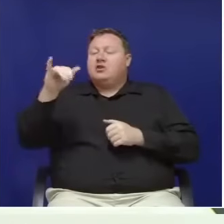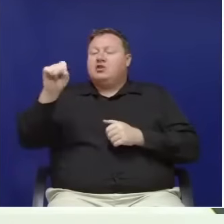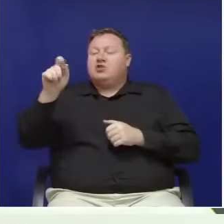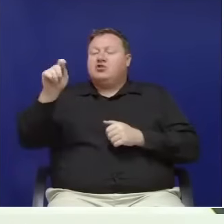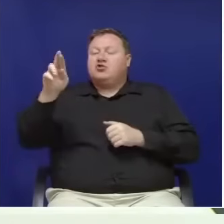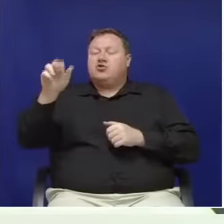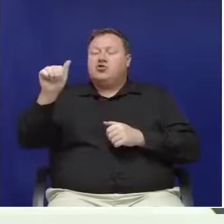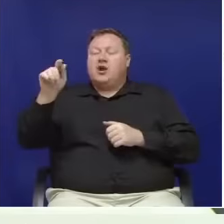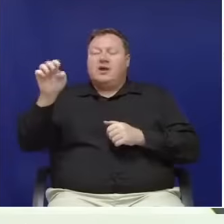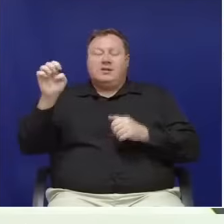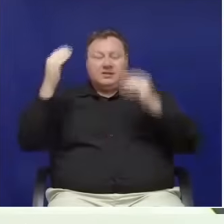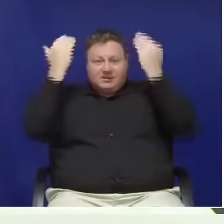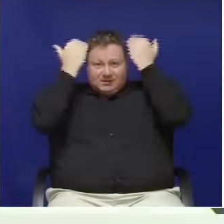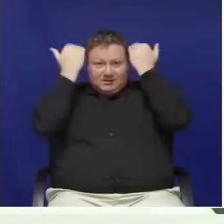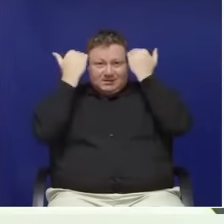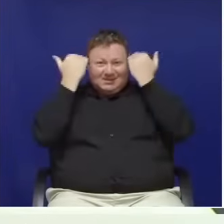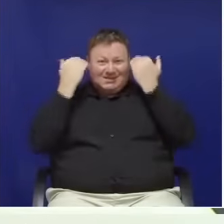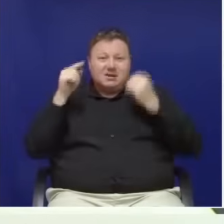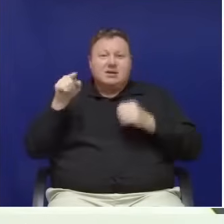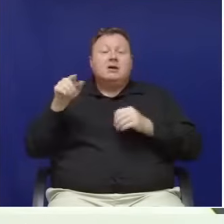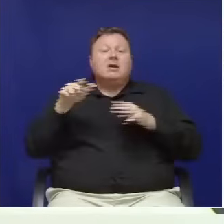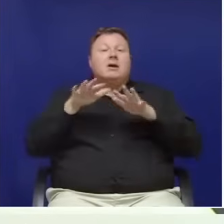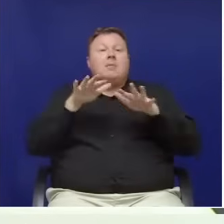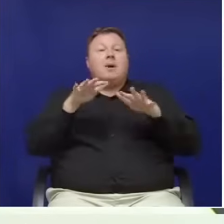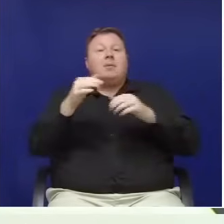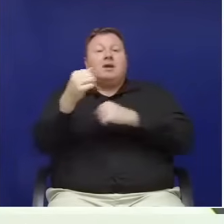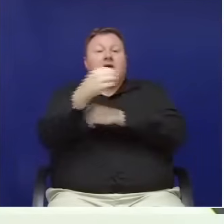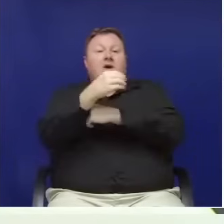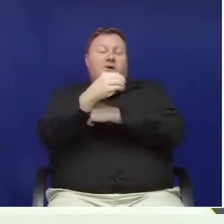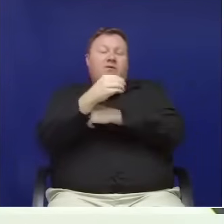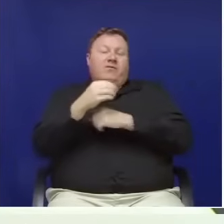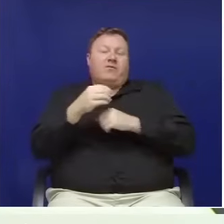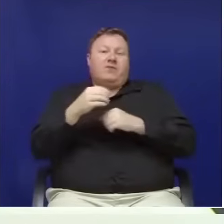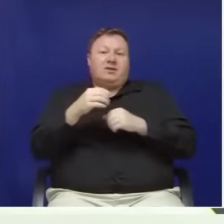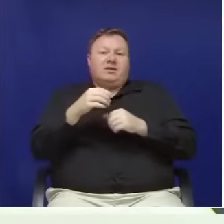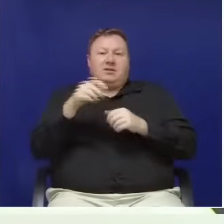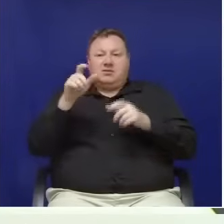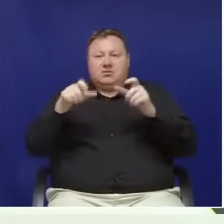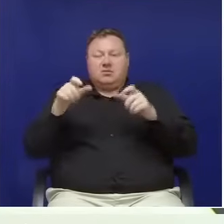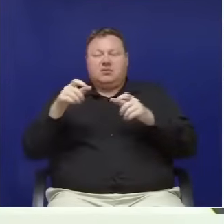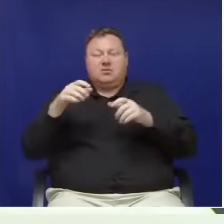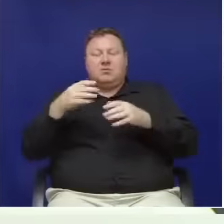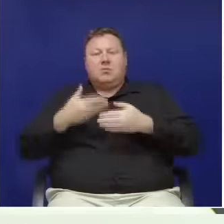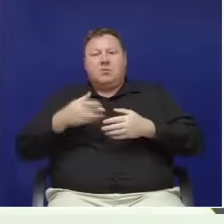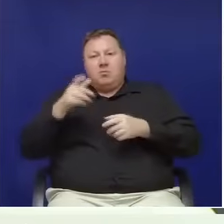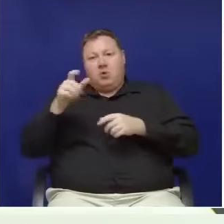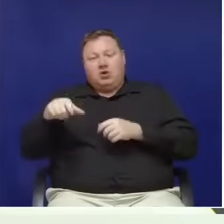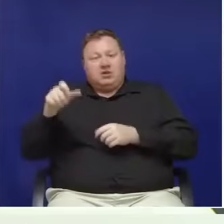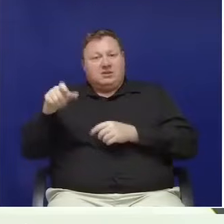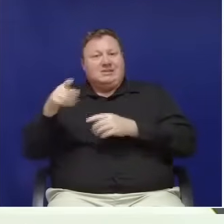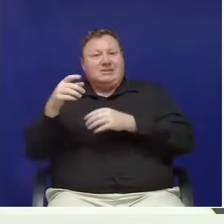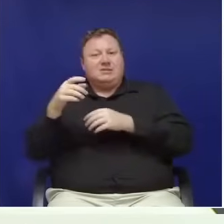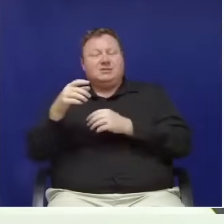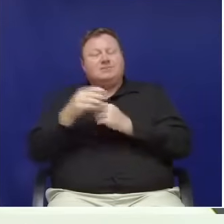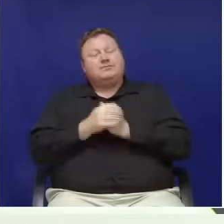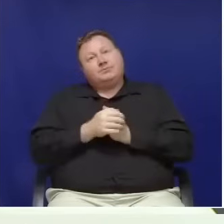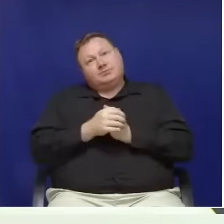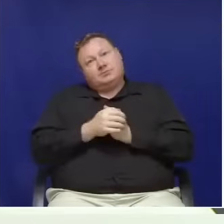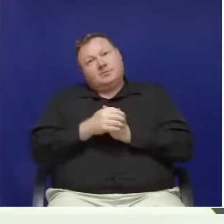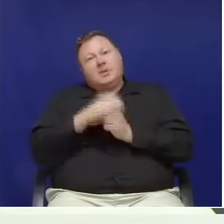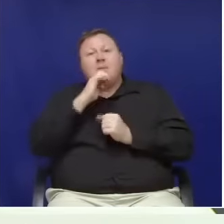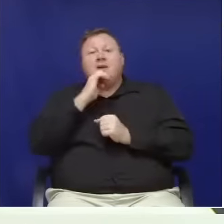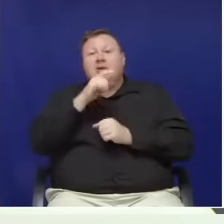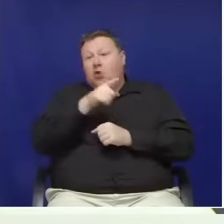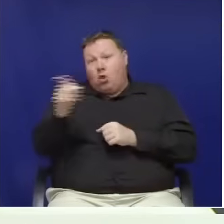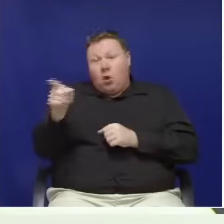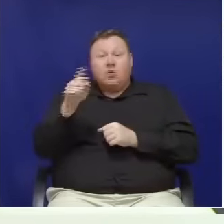of us are public office bearers. So you work out your package in a manner that it caters for your needs. So there are those magistrates, for